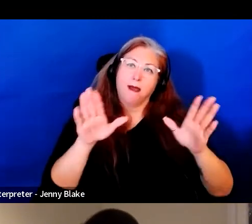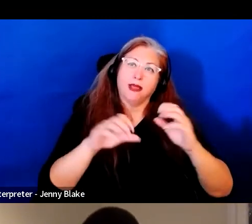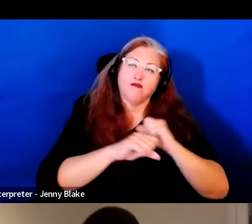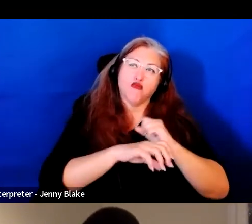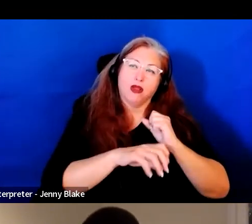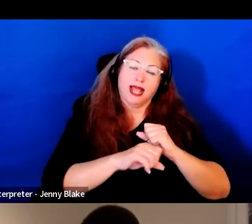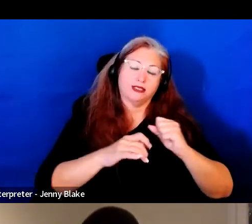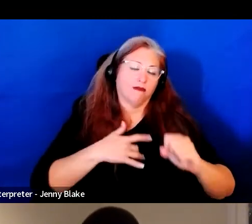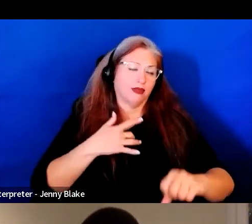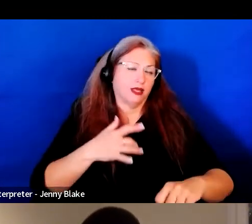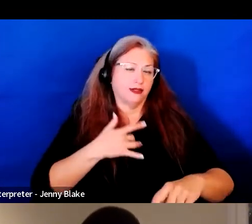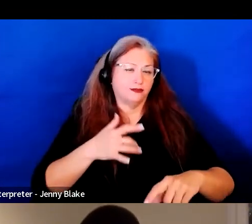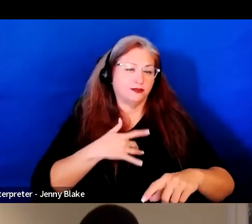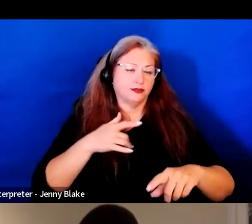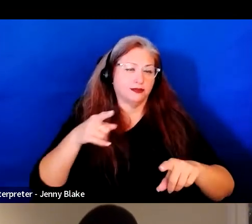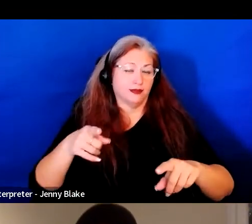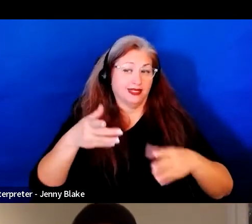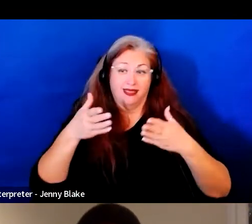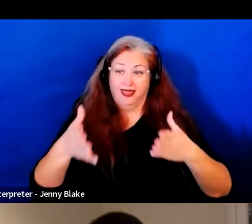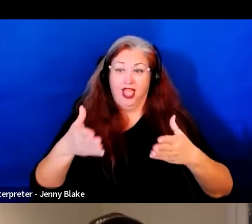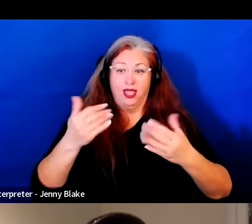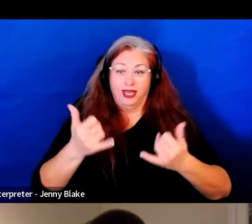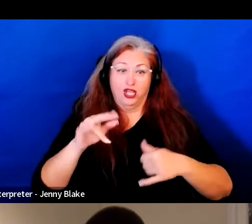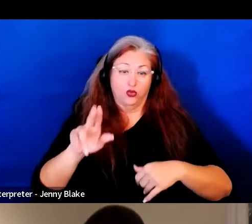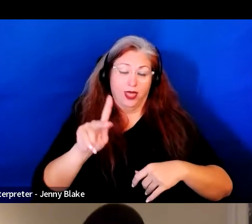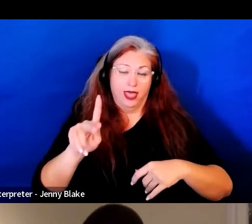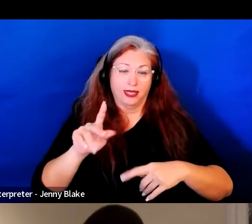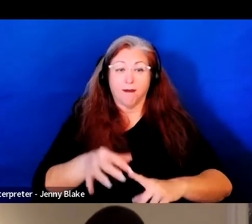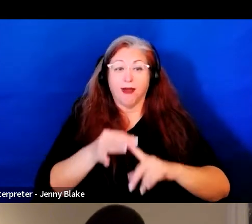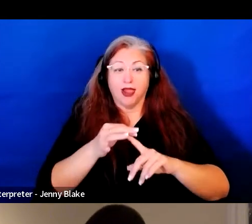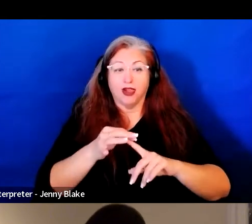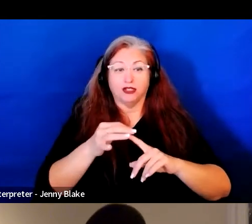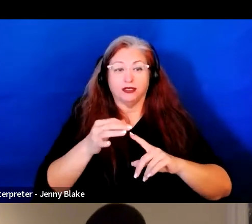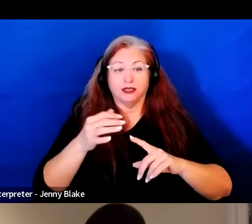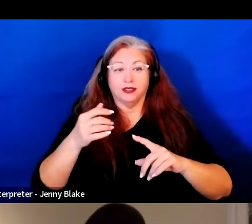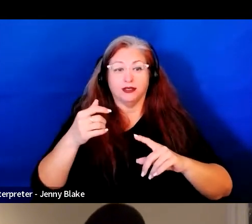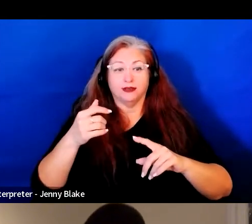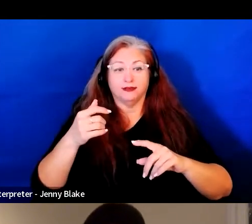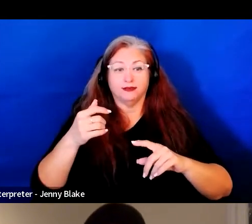is that is quite present in the UK at the moment, especially